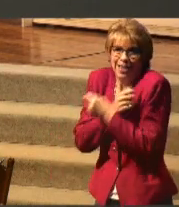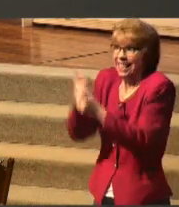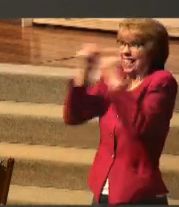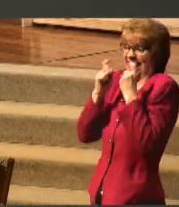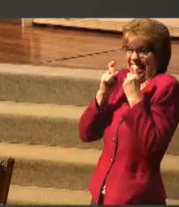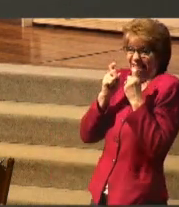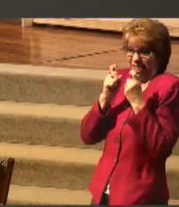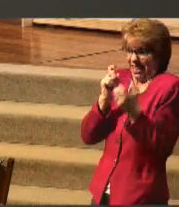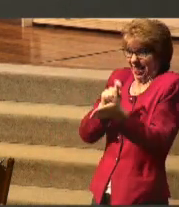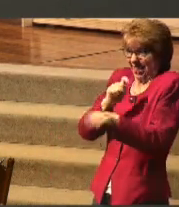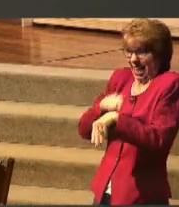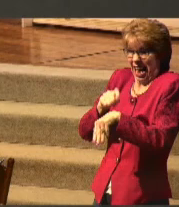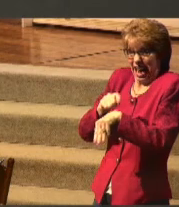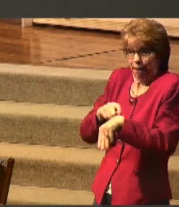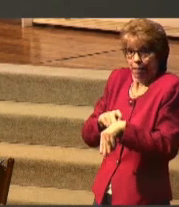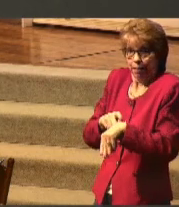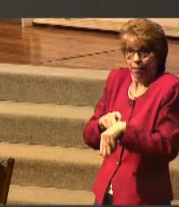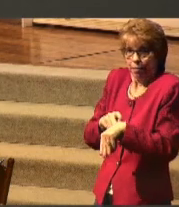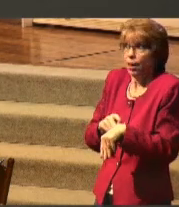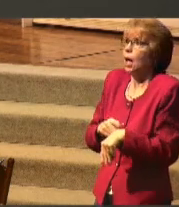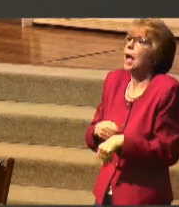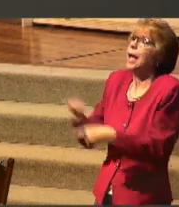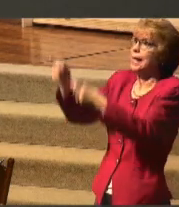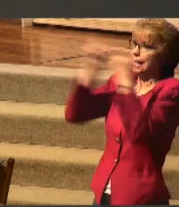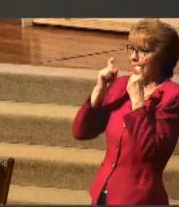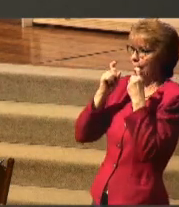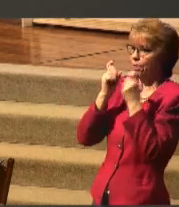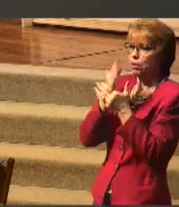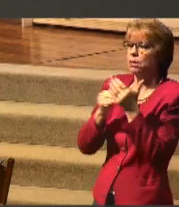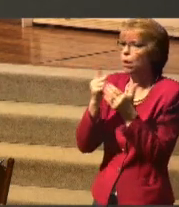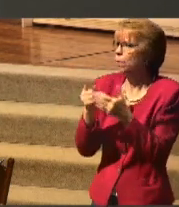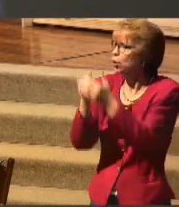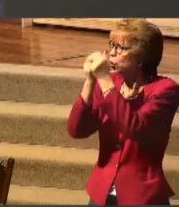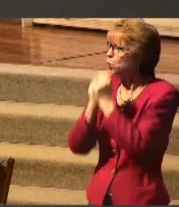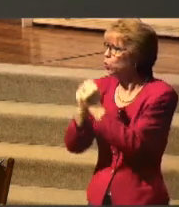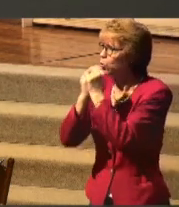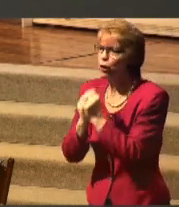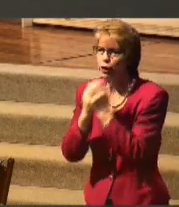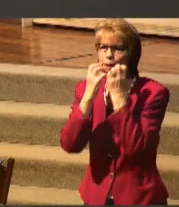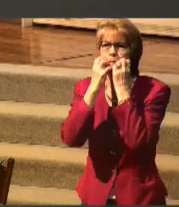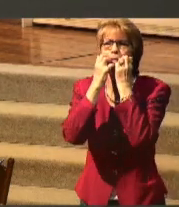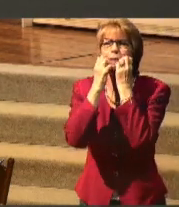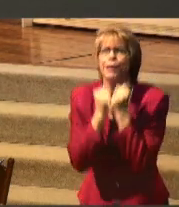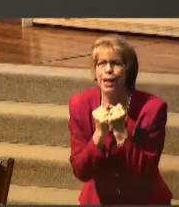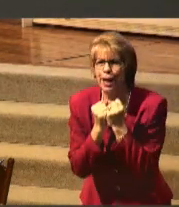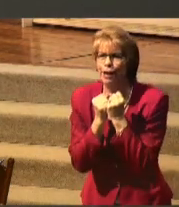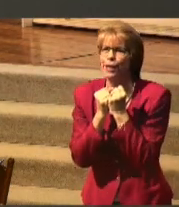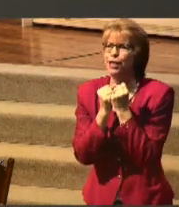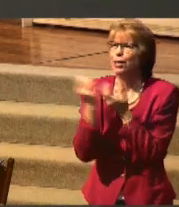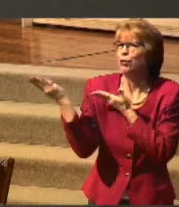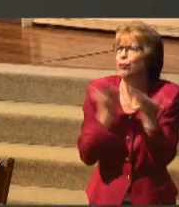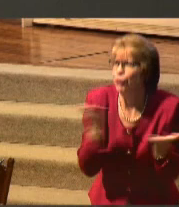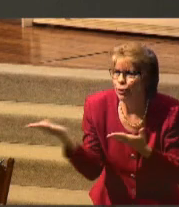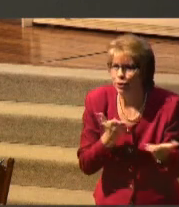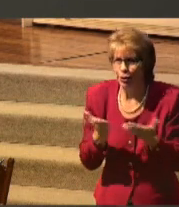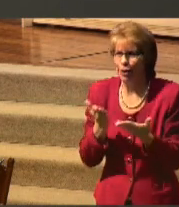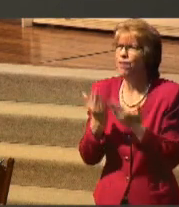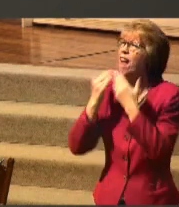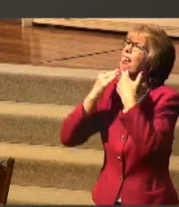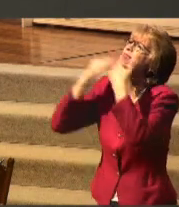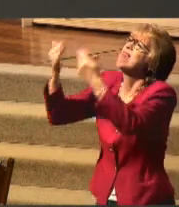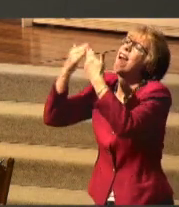And he's given us someone that we can worship, and someone we can cherish, and someone we can dote on, and someone we can